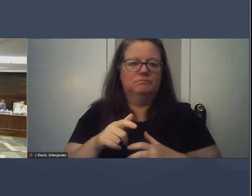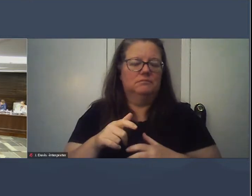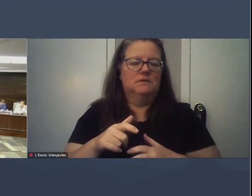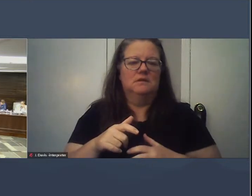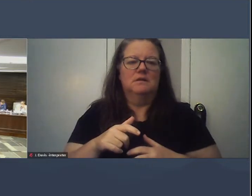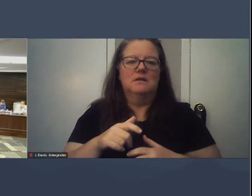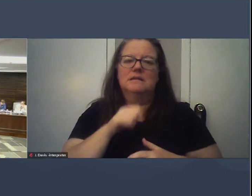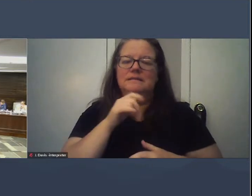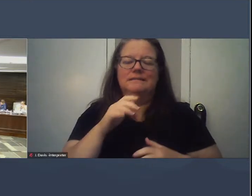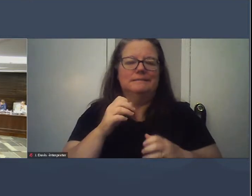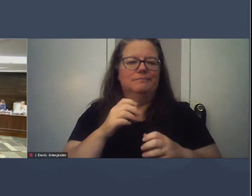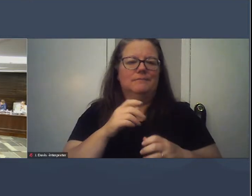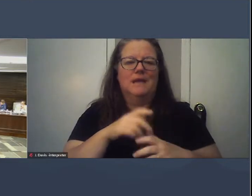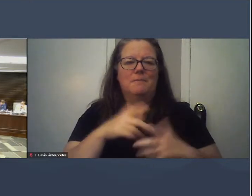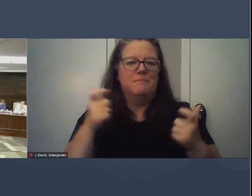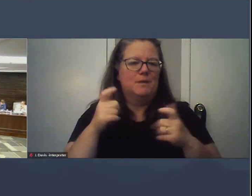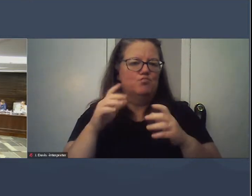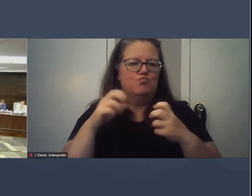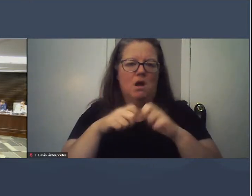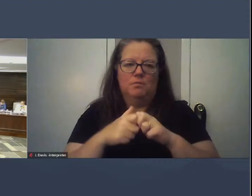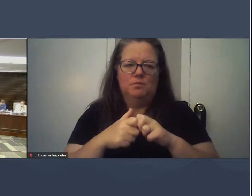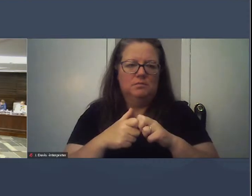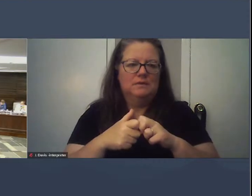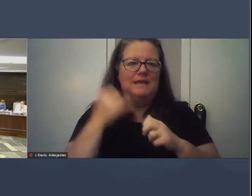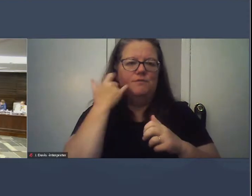capsulated in some format to remove it.